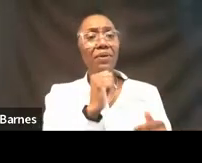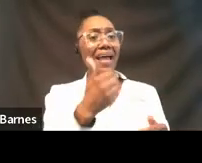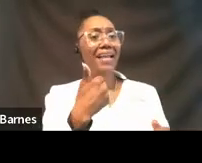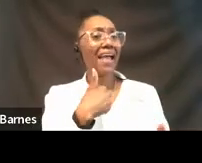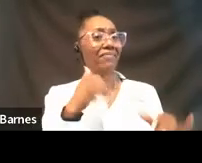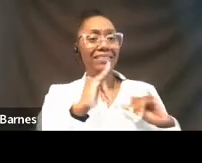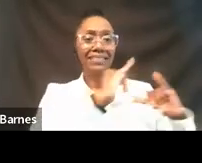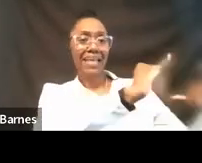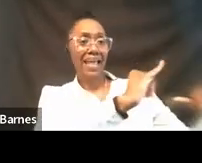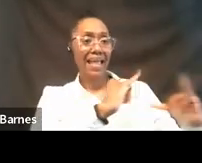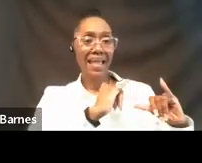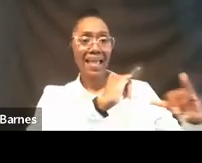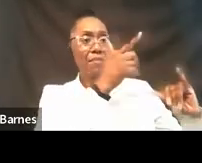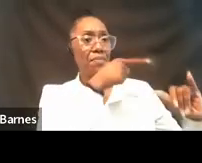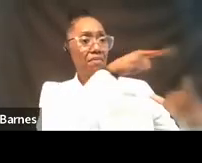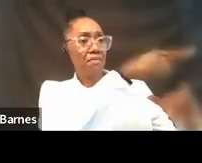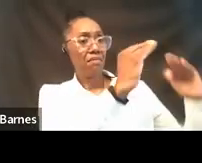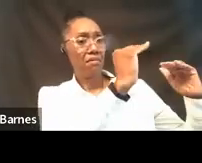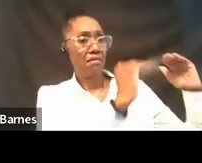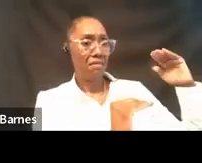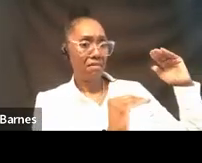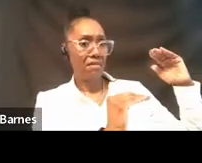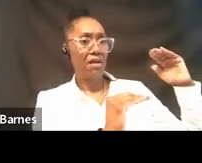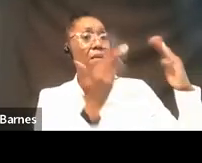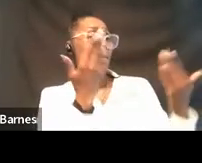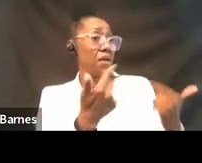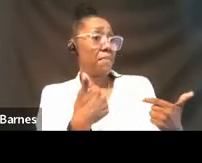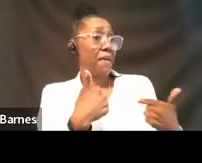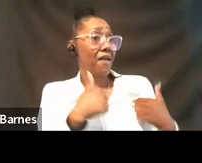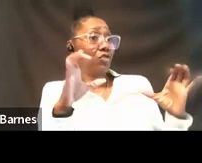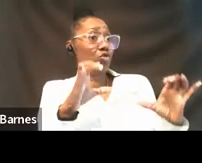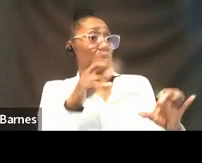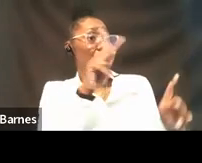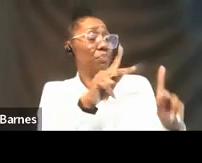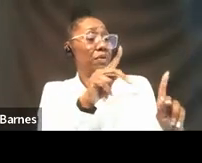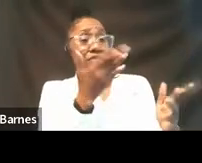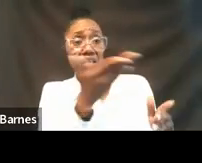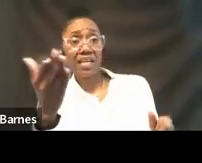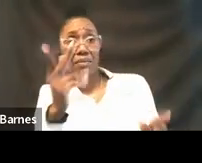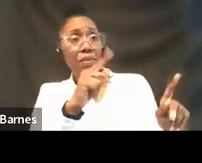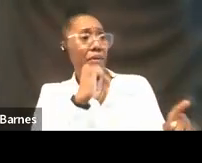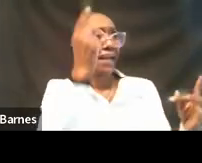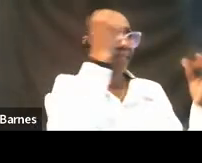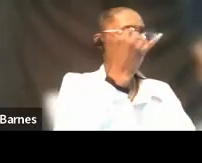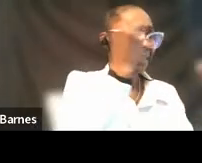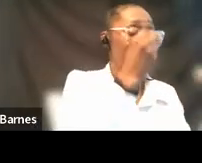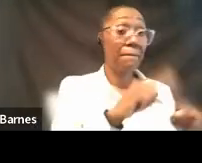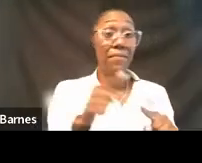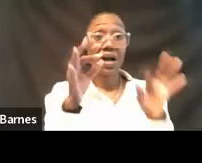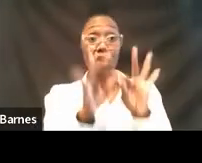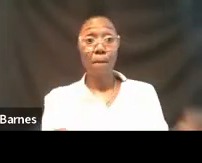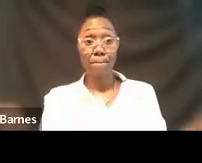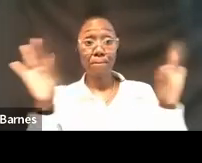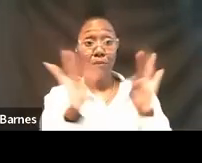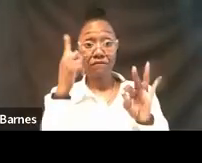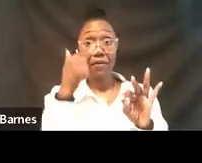had. Sometimes that might have looked like doing things that other people might not have considered. But because it was important to be of service,